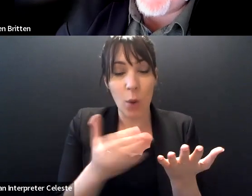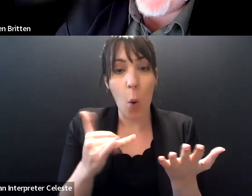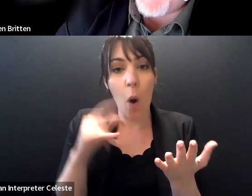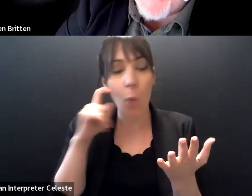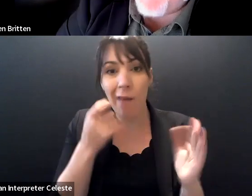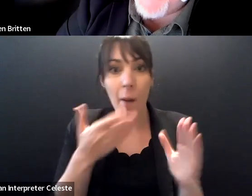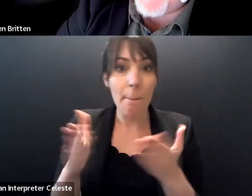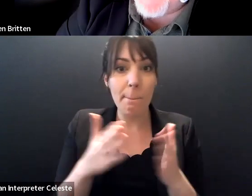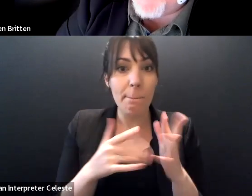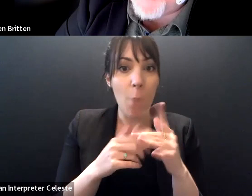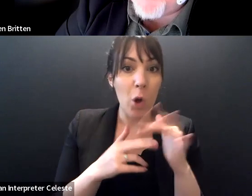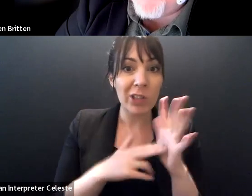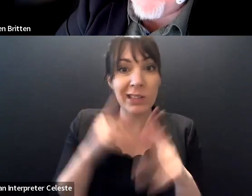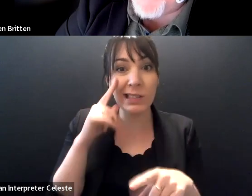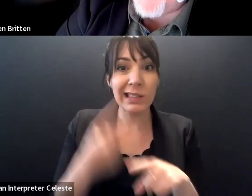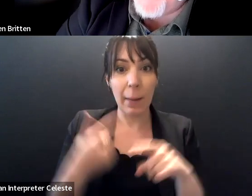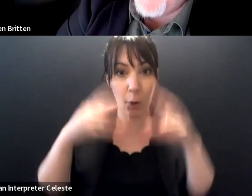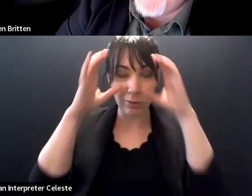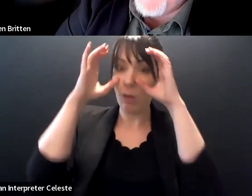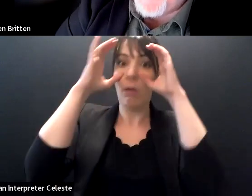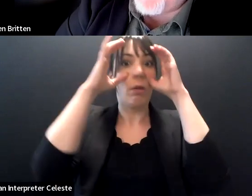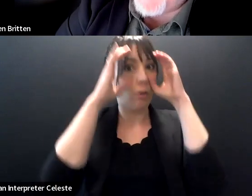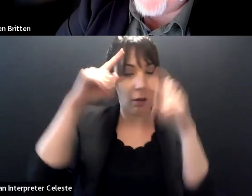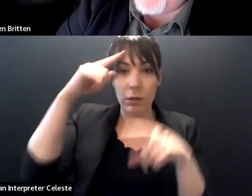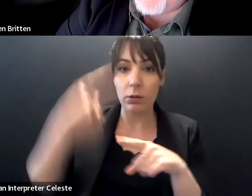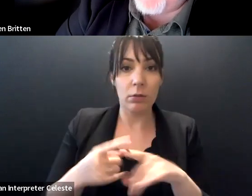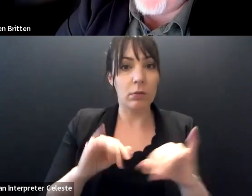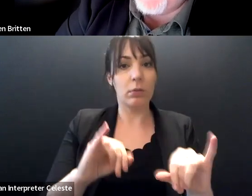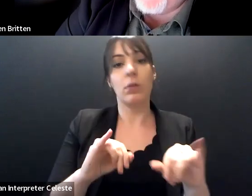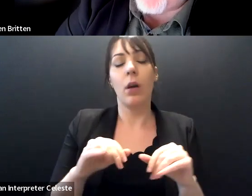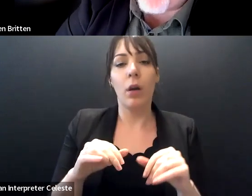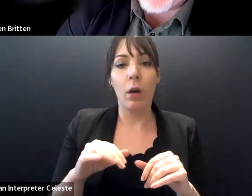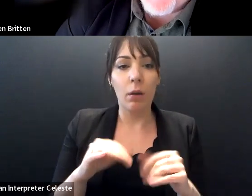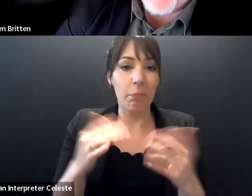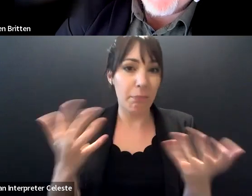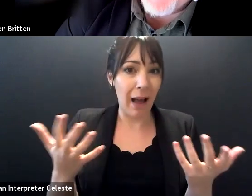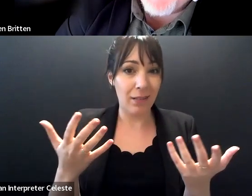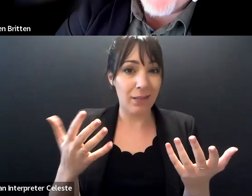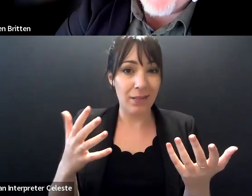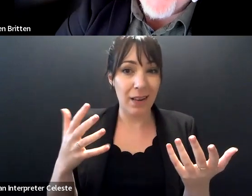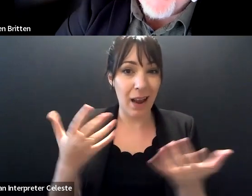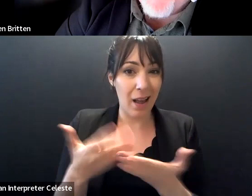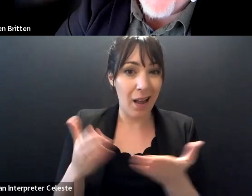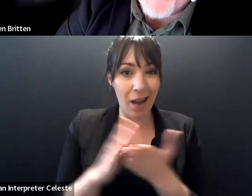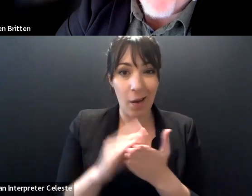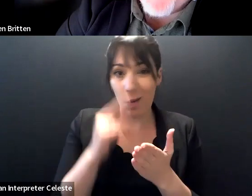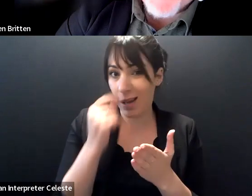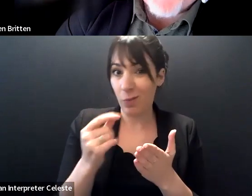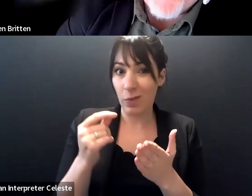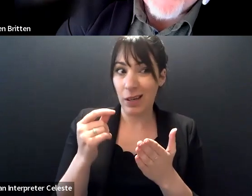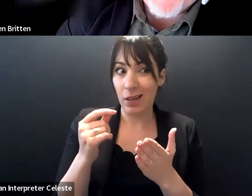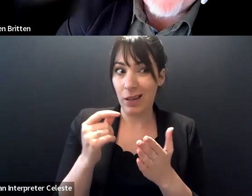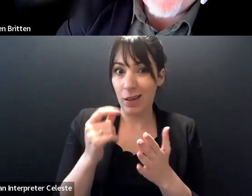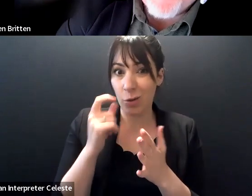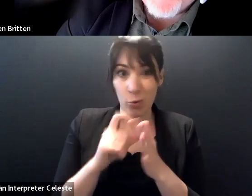will get things that haven't had a disability before. So how do we continue still training some students with VR where that may not be